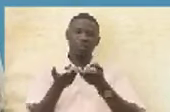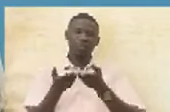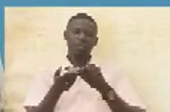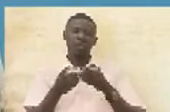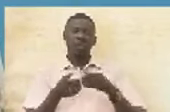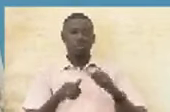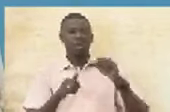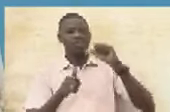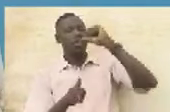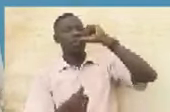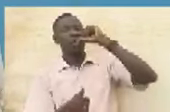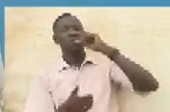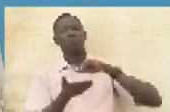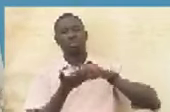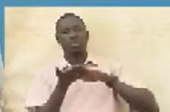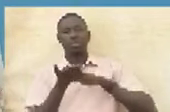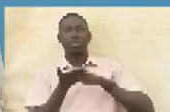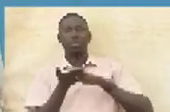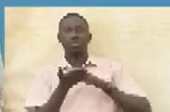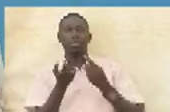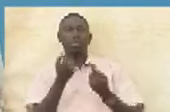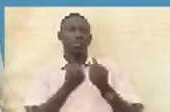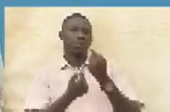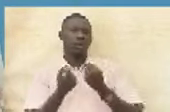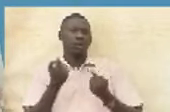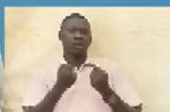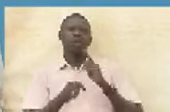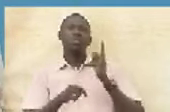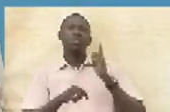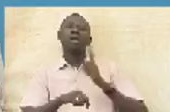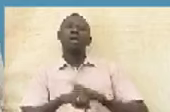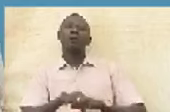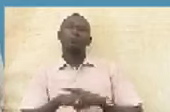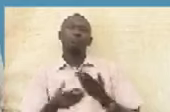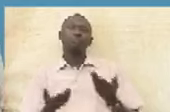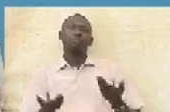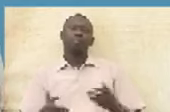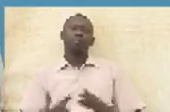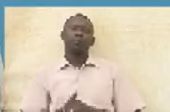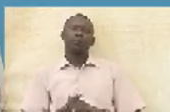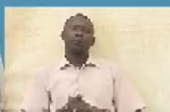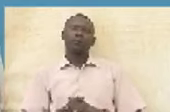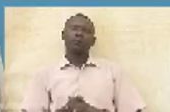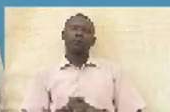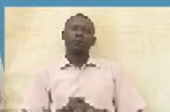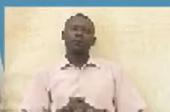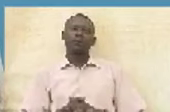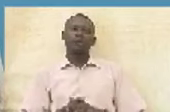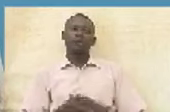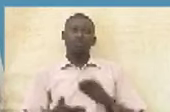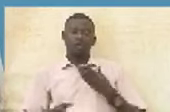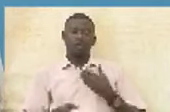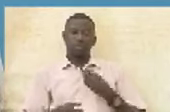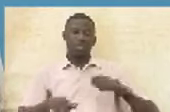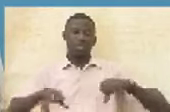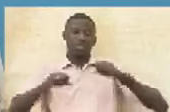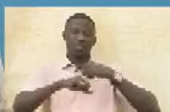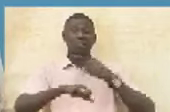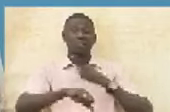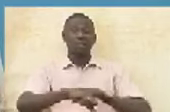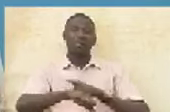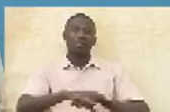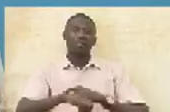fale ko pura ta je kotake je kotake pur ya borol nyin di Allah sinya fulan nyaw ko am ngi ñew wato that was around this time